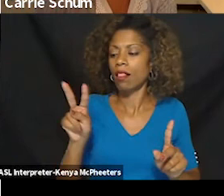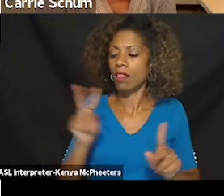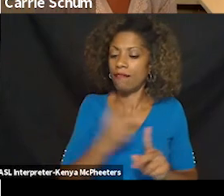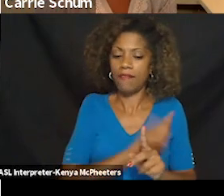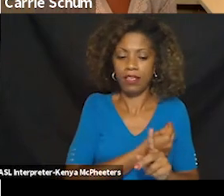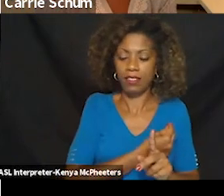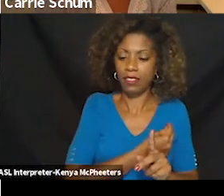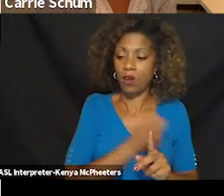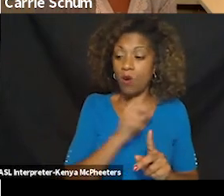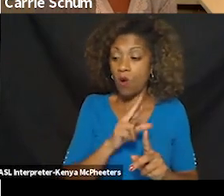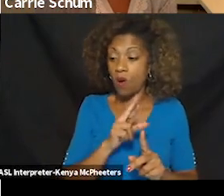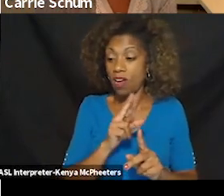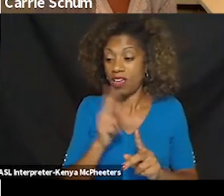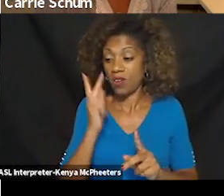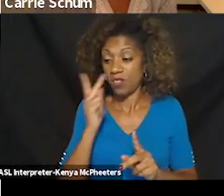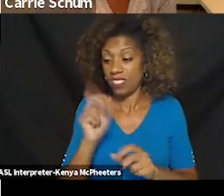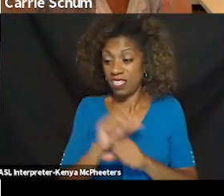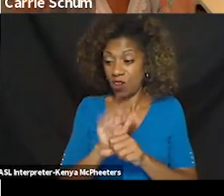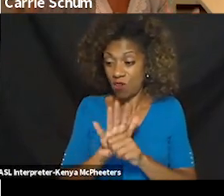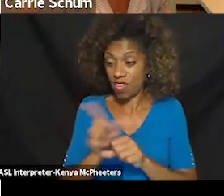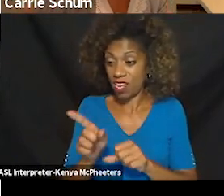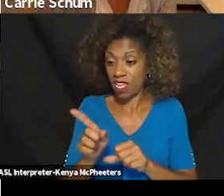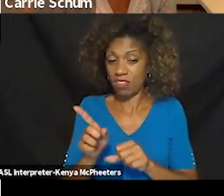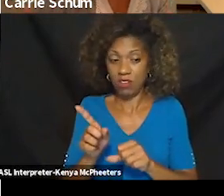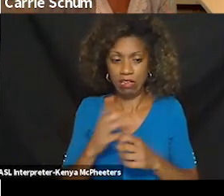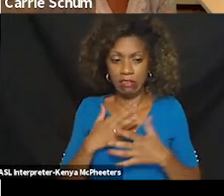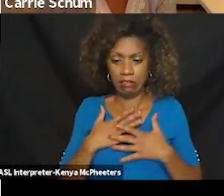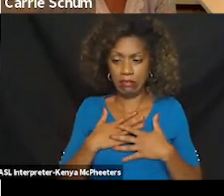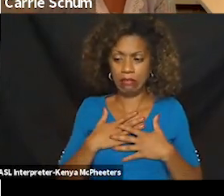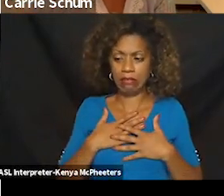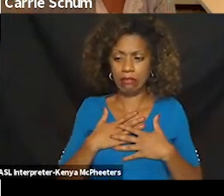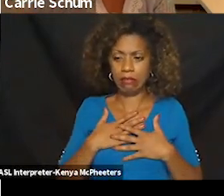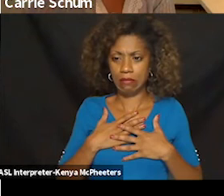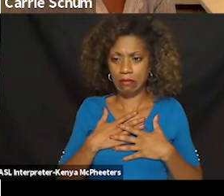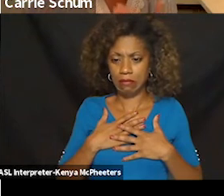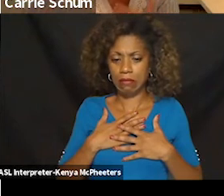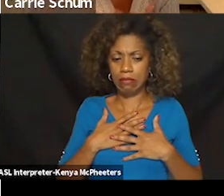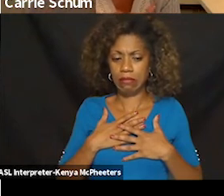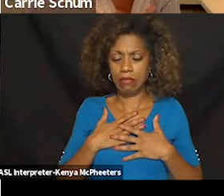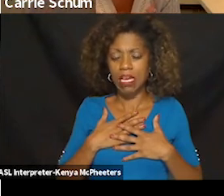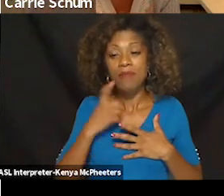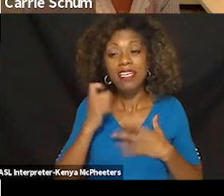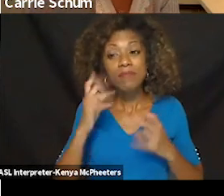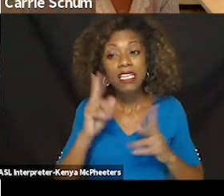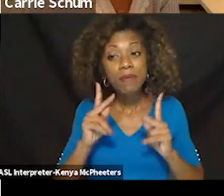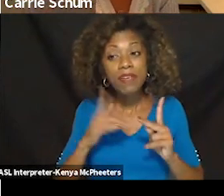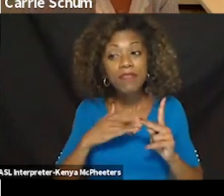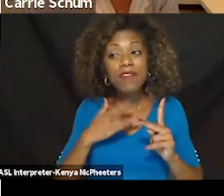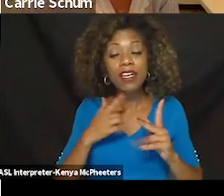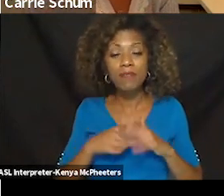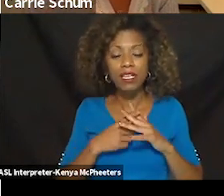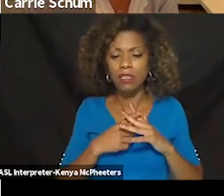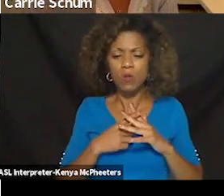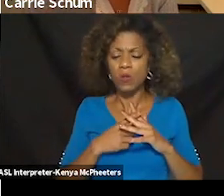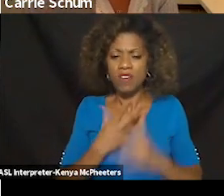we've seen that play out since January. You know, that was a lot of people's barriers. I want to see more people get it before I do it. Now that people have